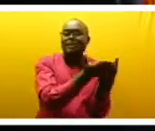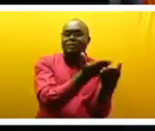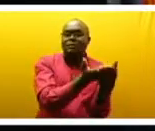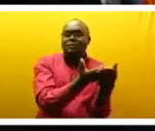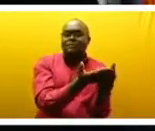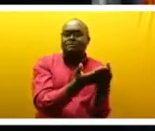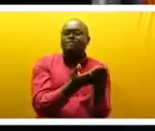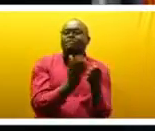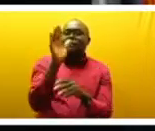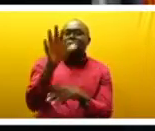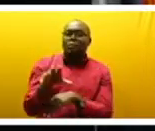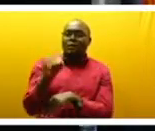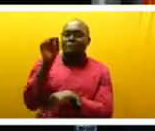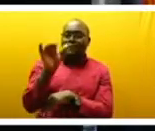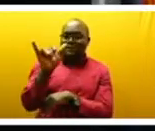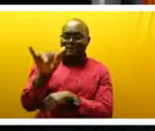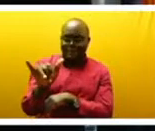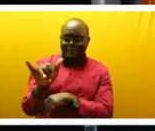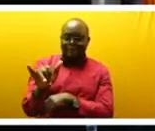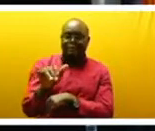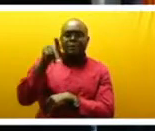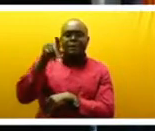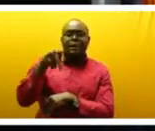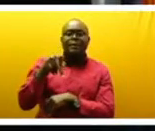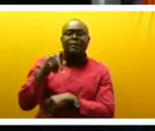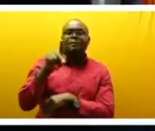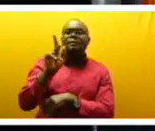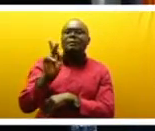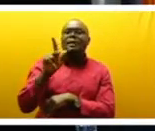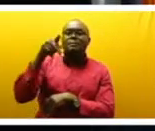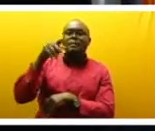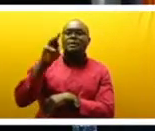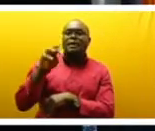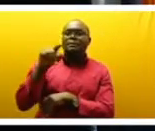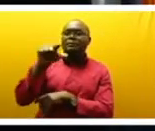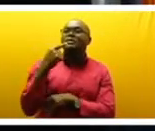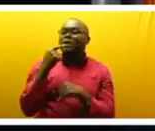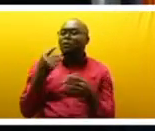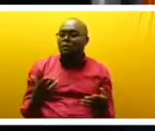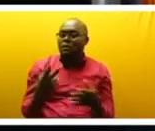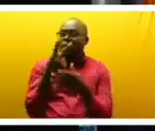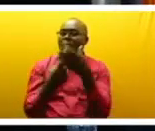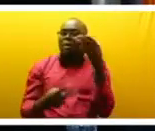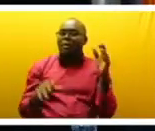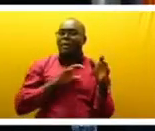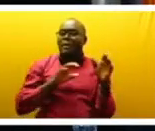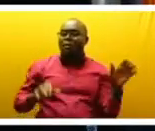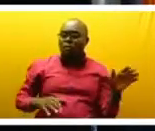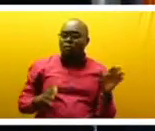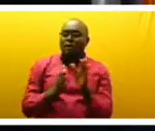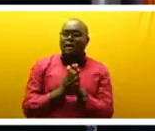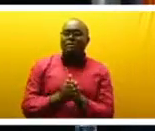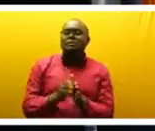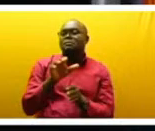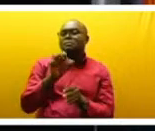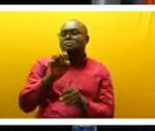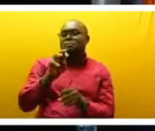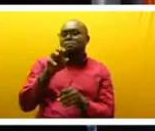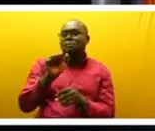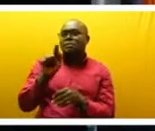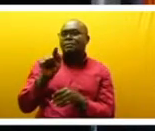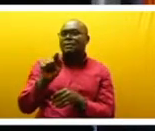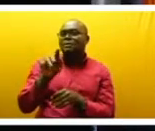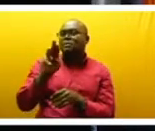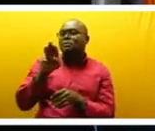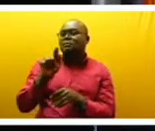you will find that KPMG complains that both the Commission and Smartmatic withheld